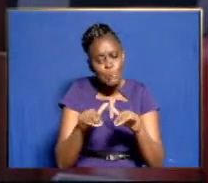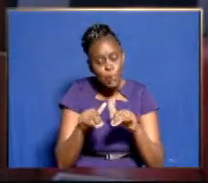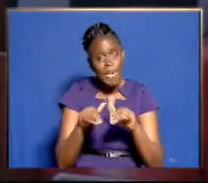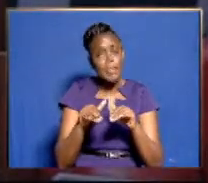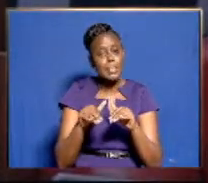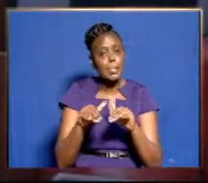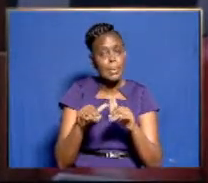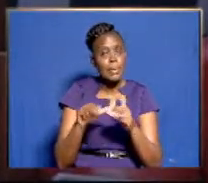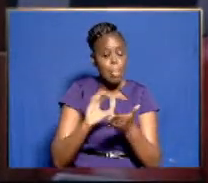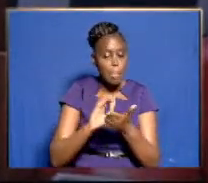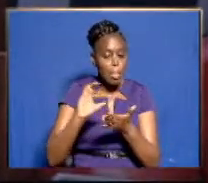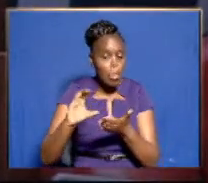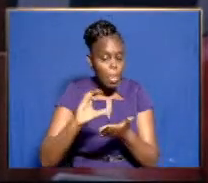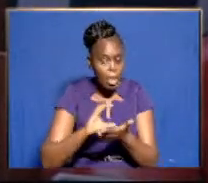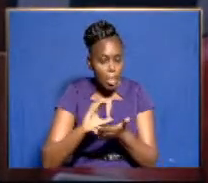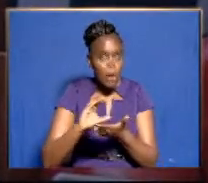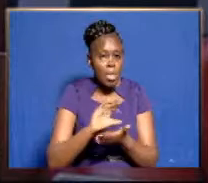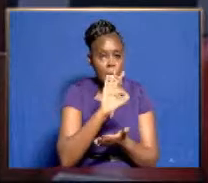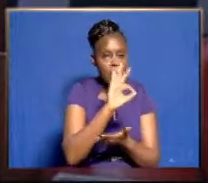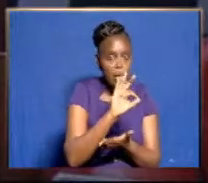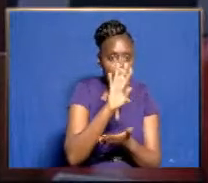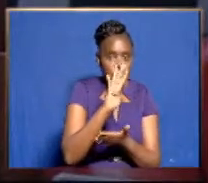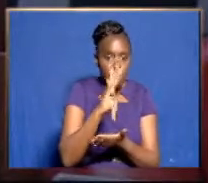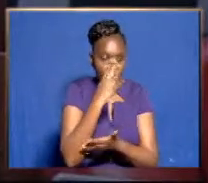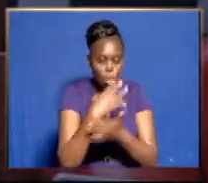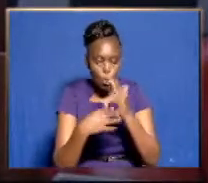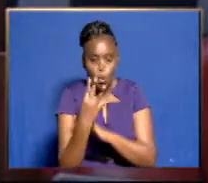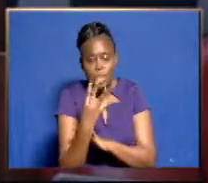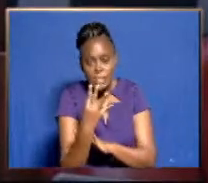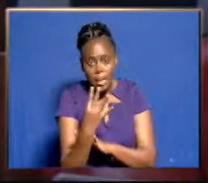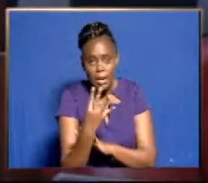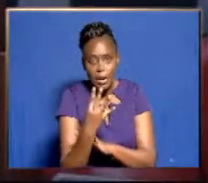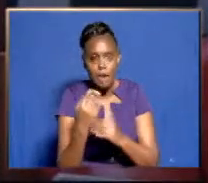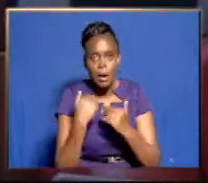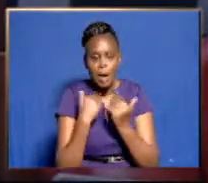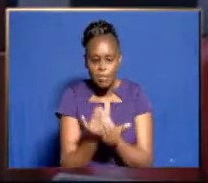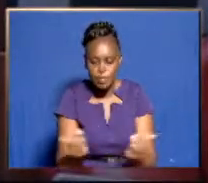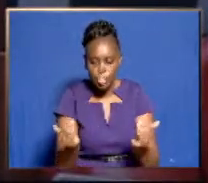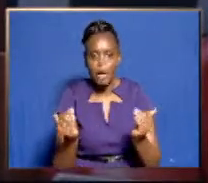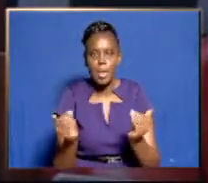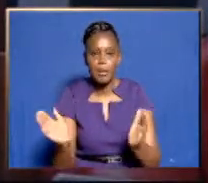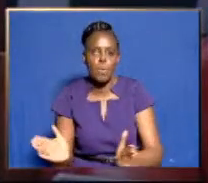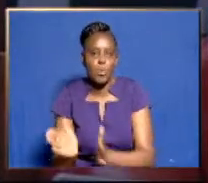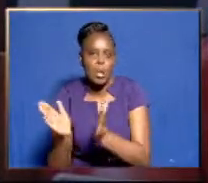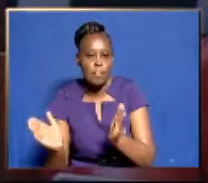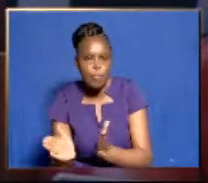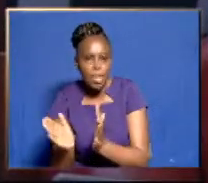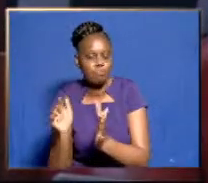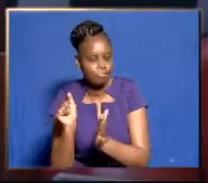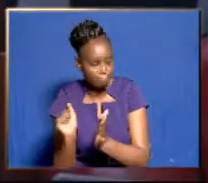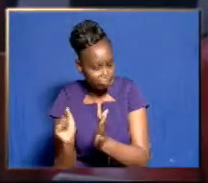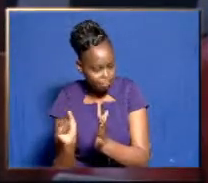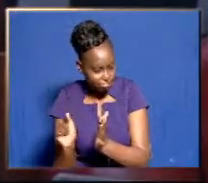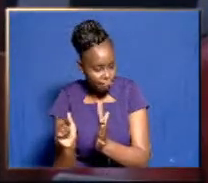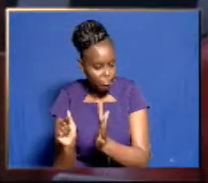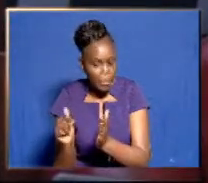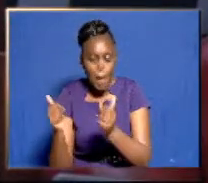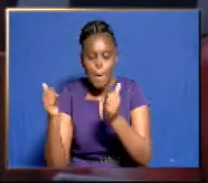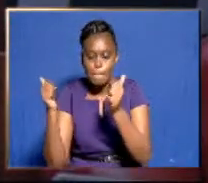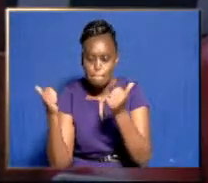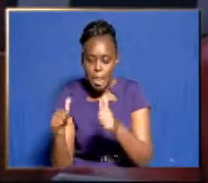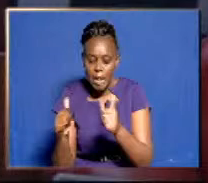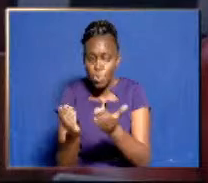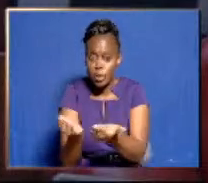for 3rd and 4th quarter. We have in particular the child welfare that has not